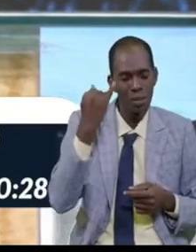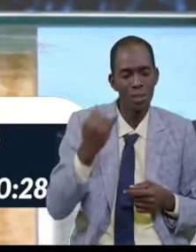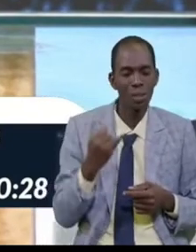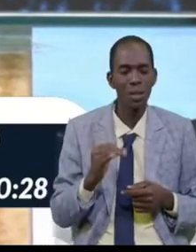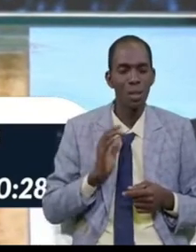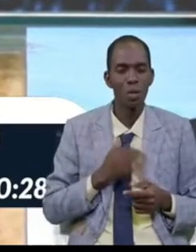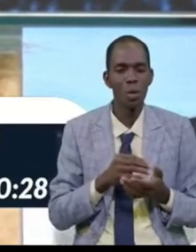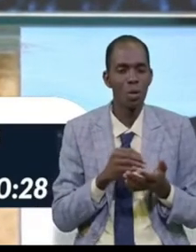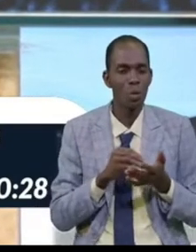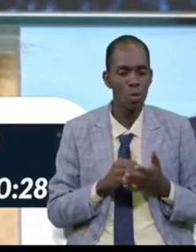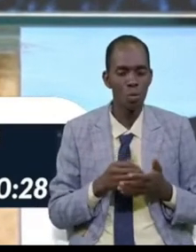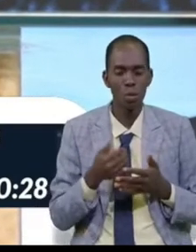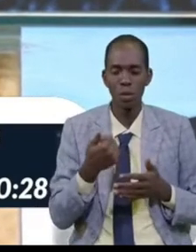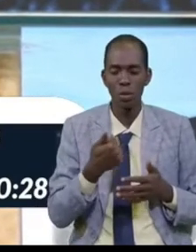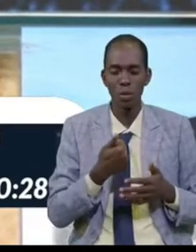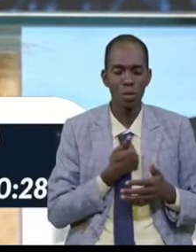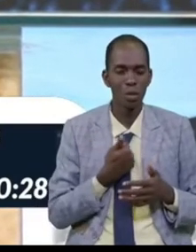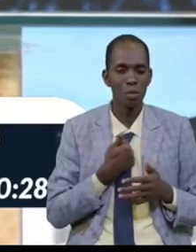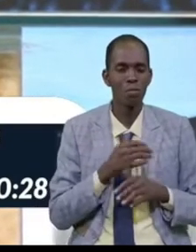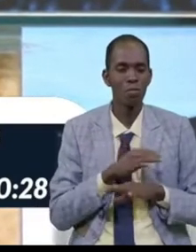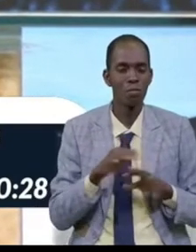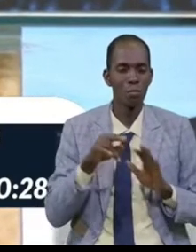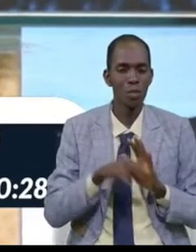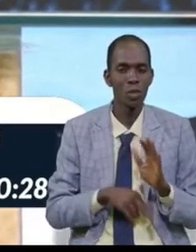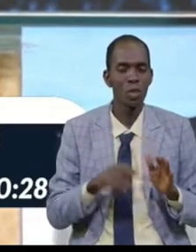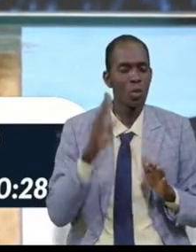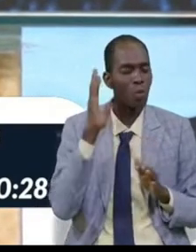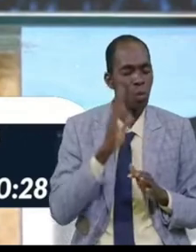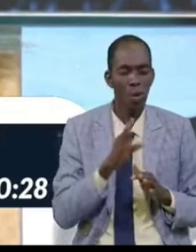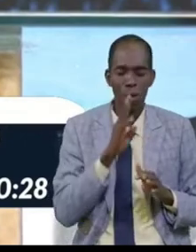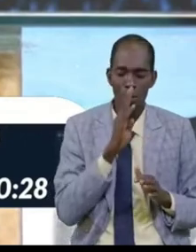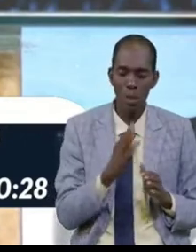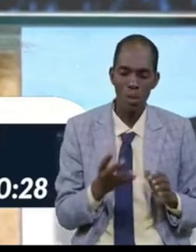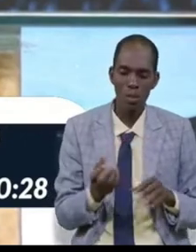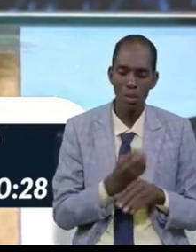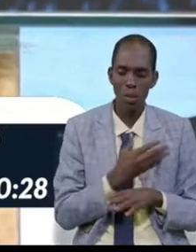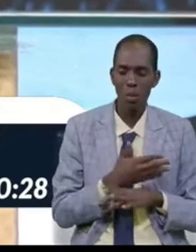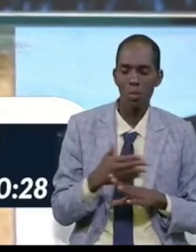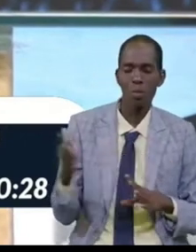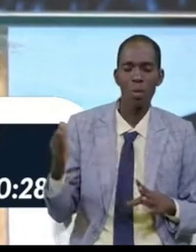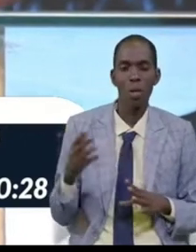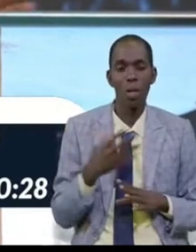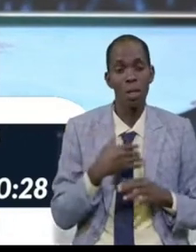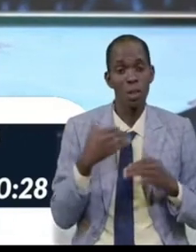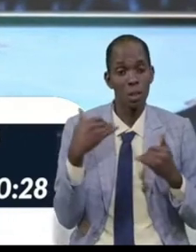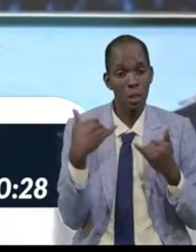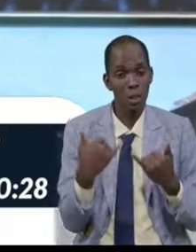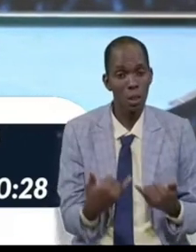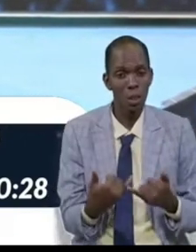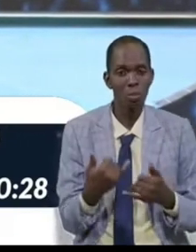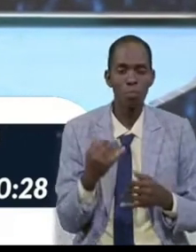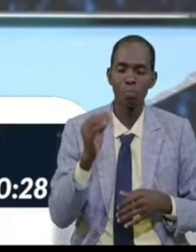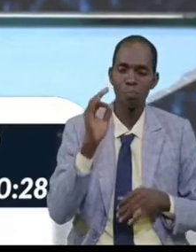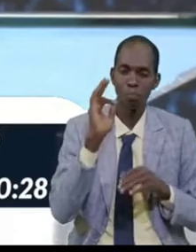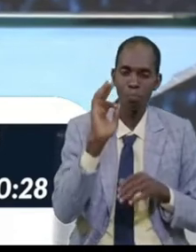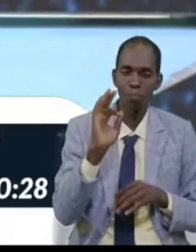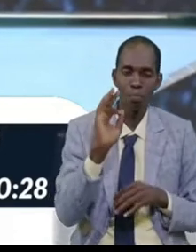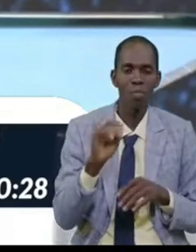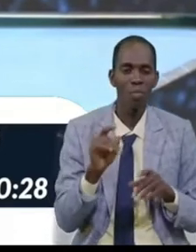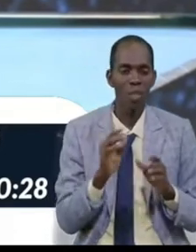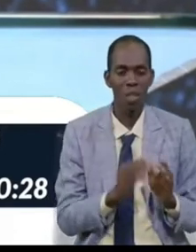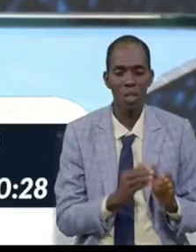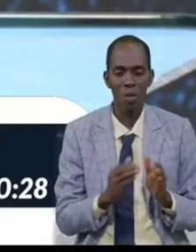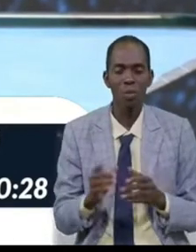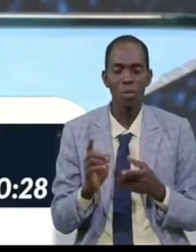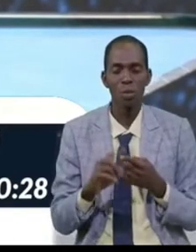own self-will, all that should be thrown away. And now we minister according to the mind of